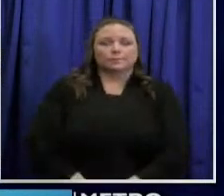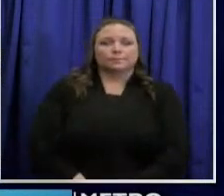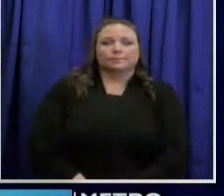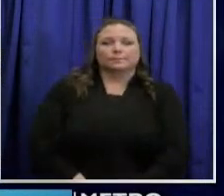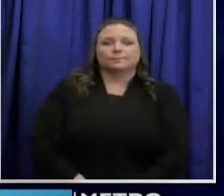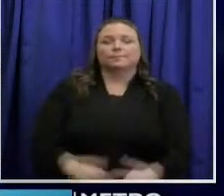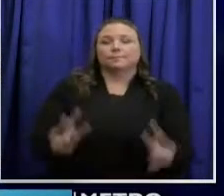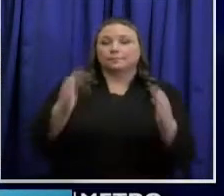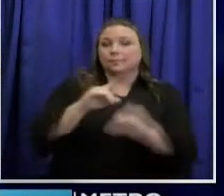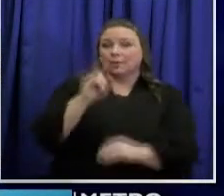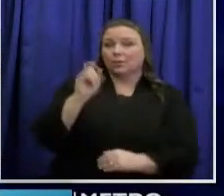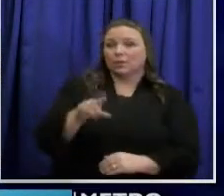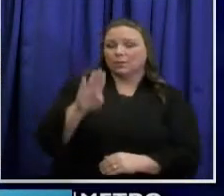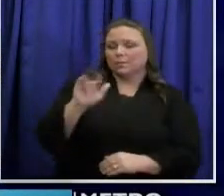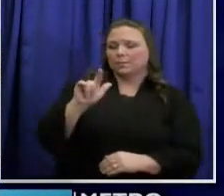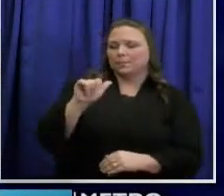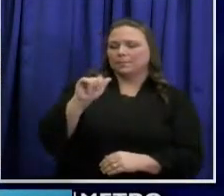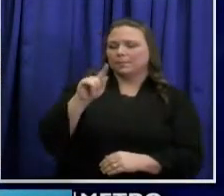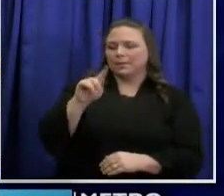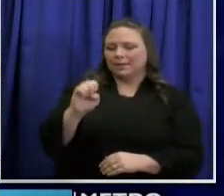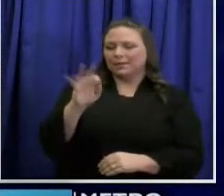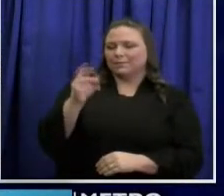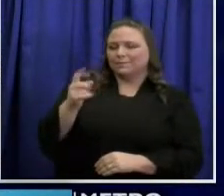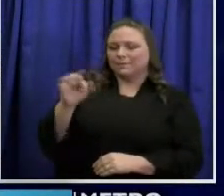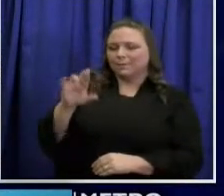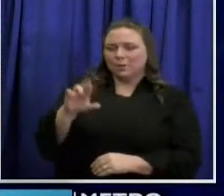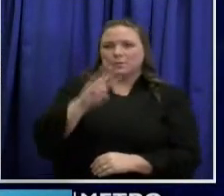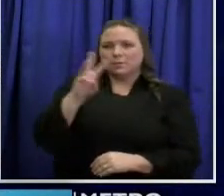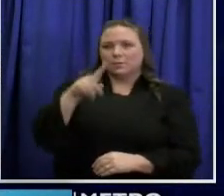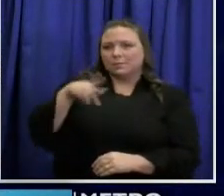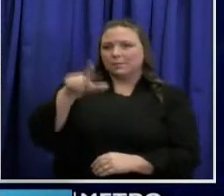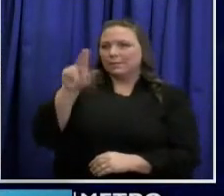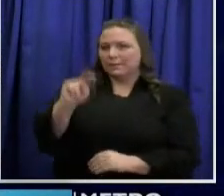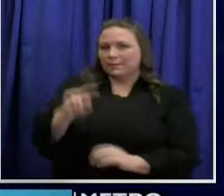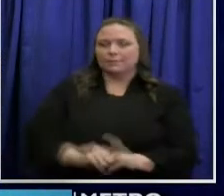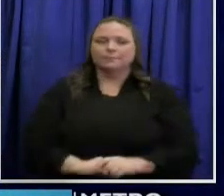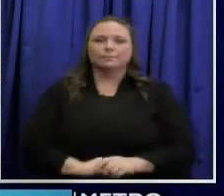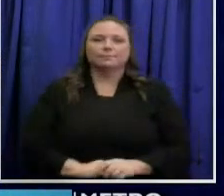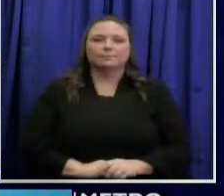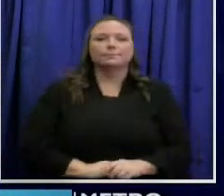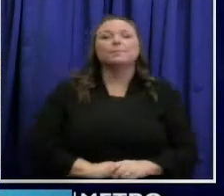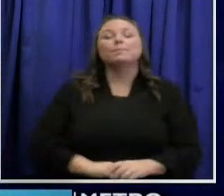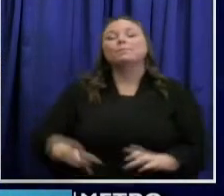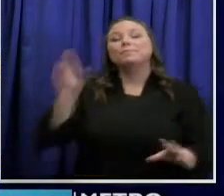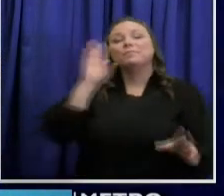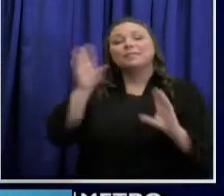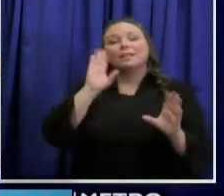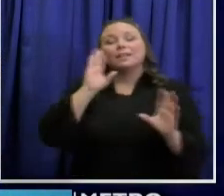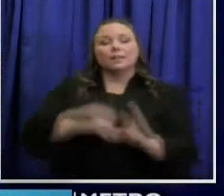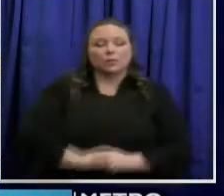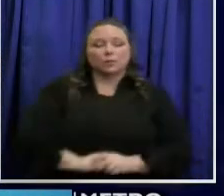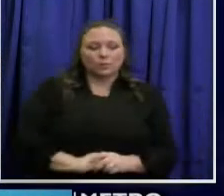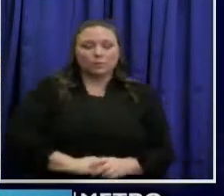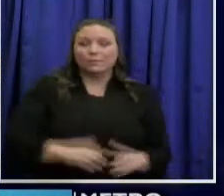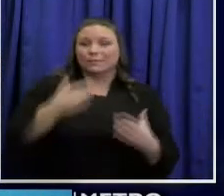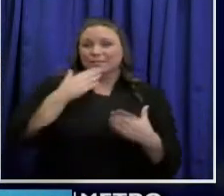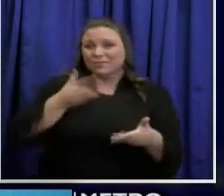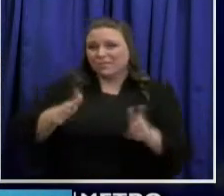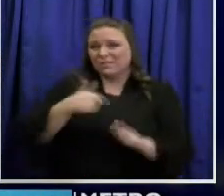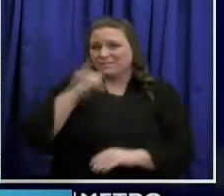Our next question is from Blake Farmer, WPLN. Blake? Yeah, and thanks for taking the